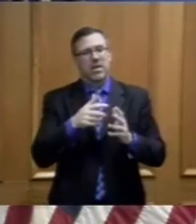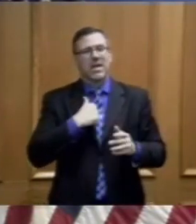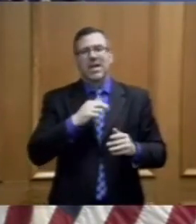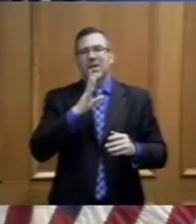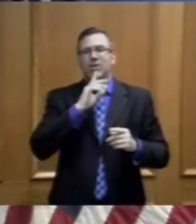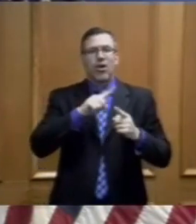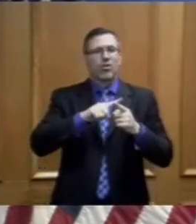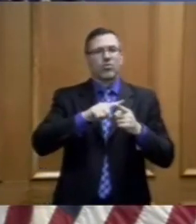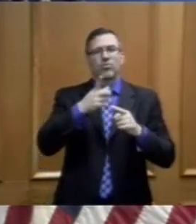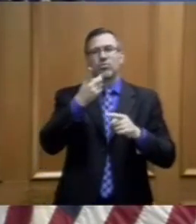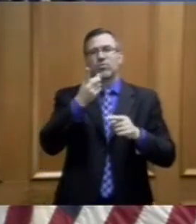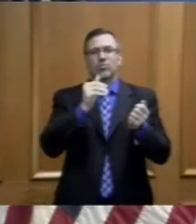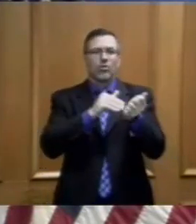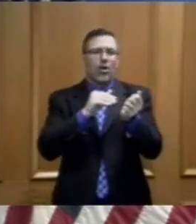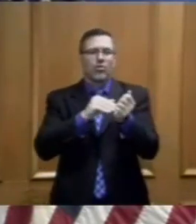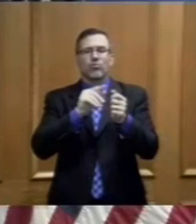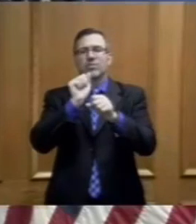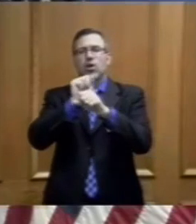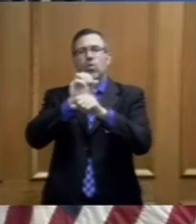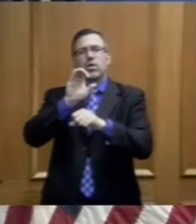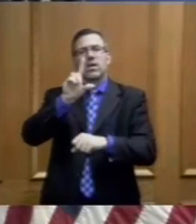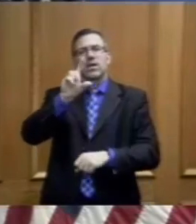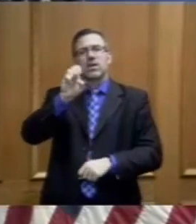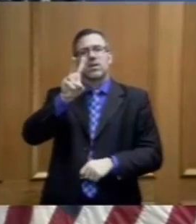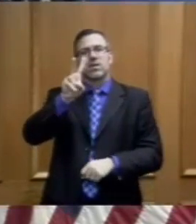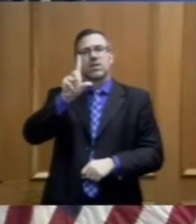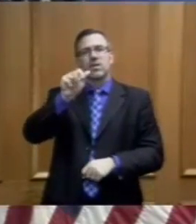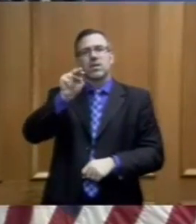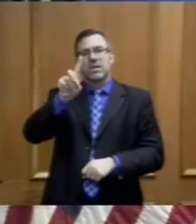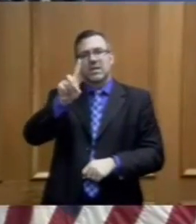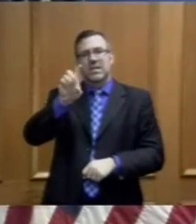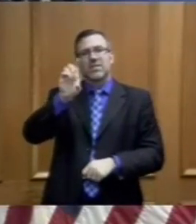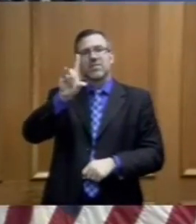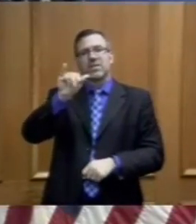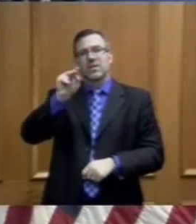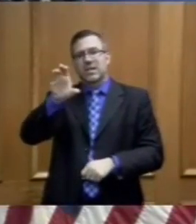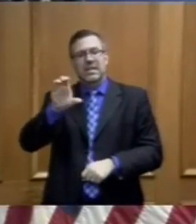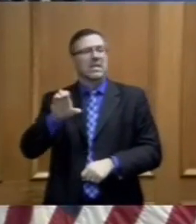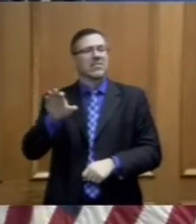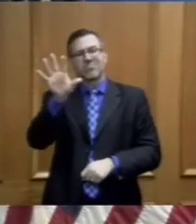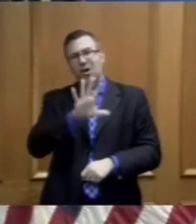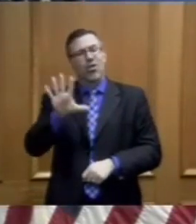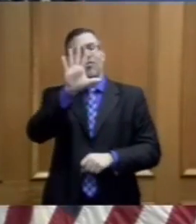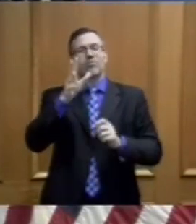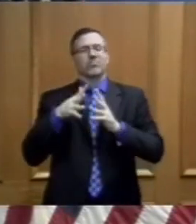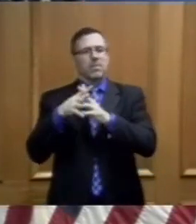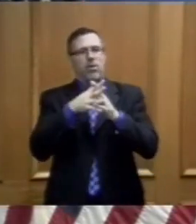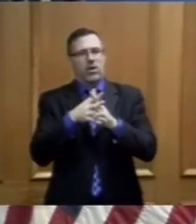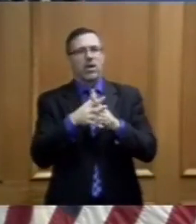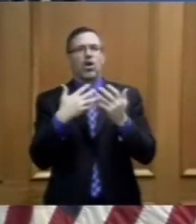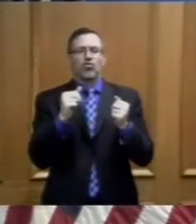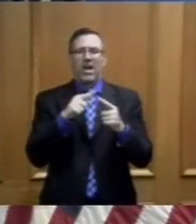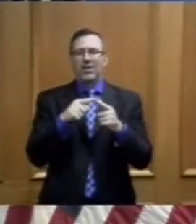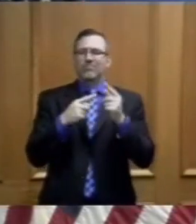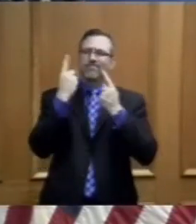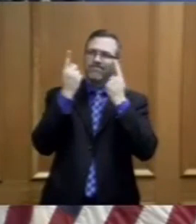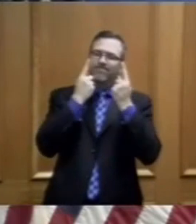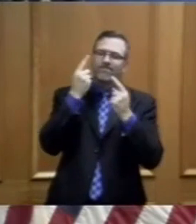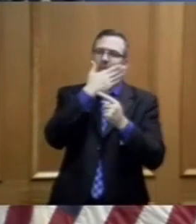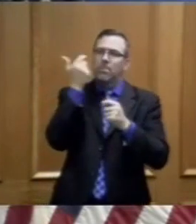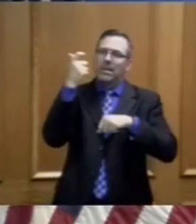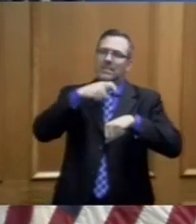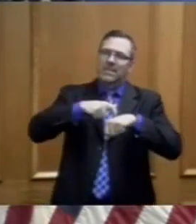doctors from Cleveland Clinic. I've spoken to people from around the country to try and determine the best time for the right decisions that we've made.